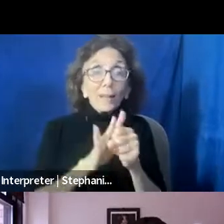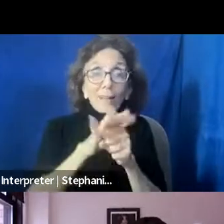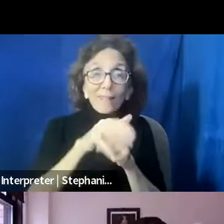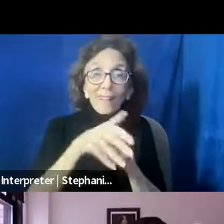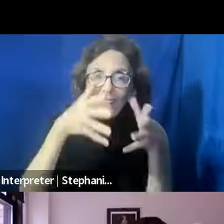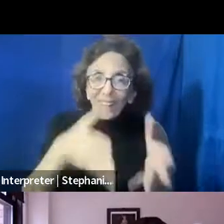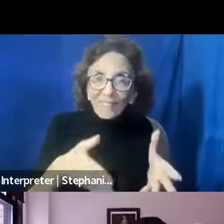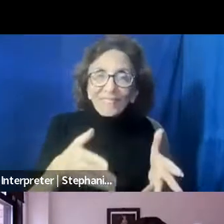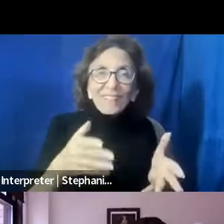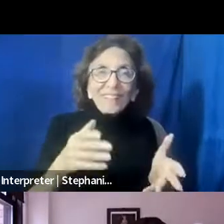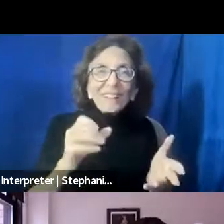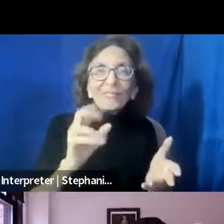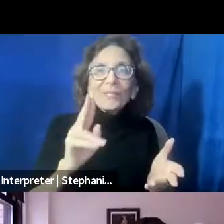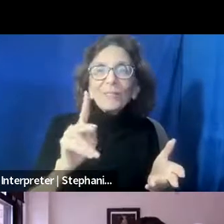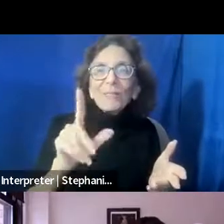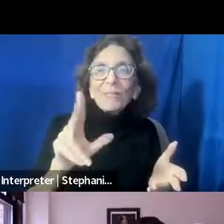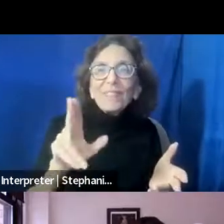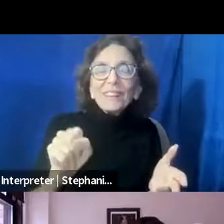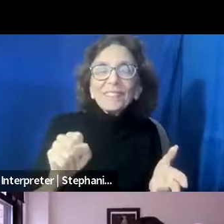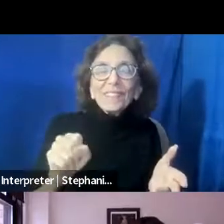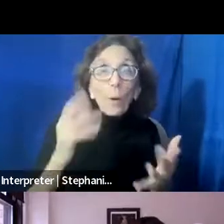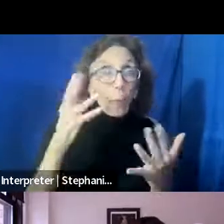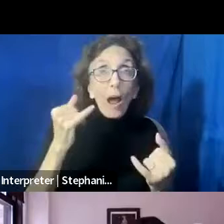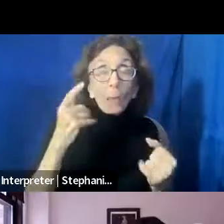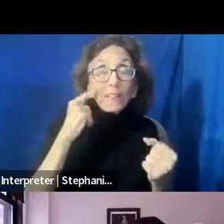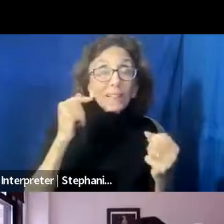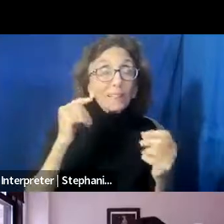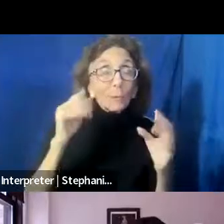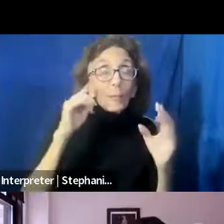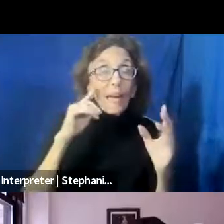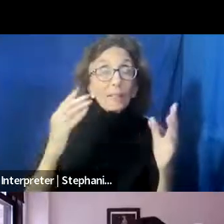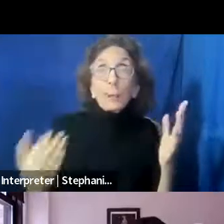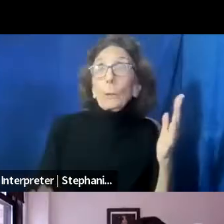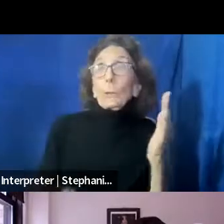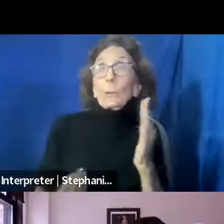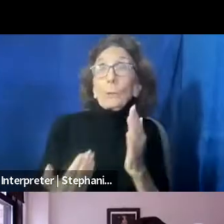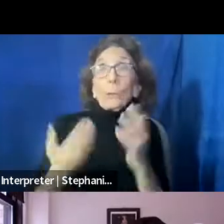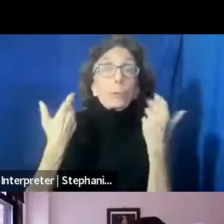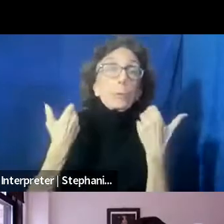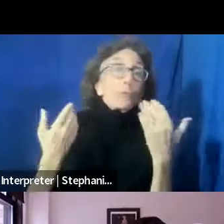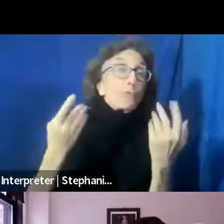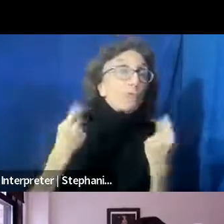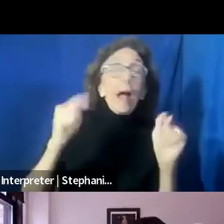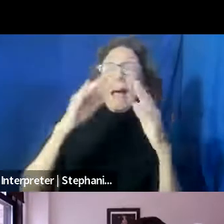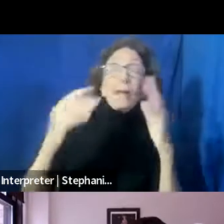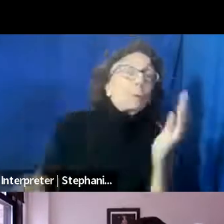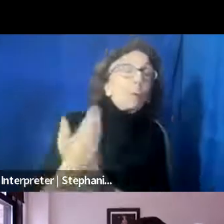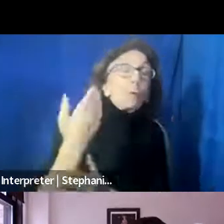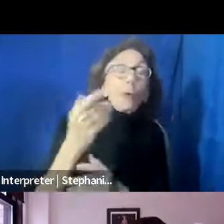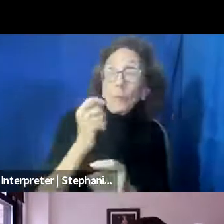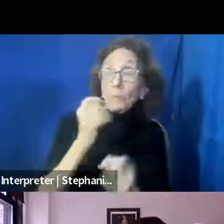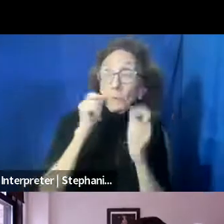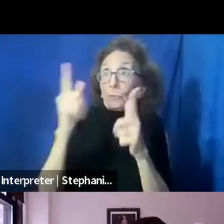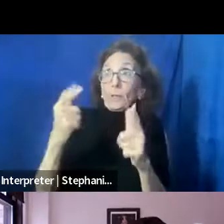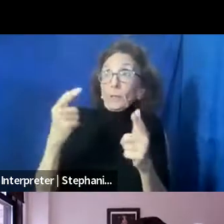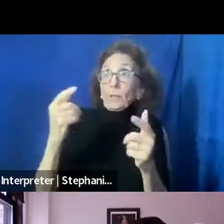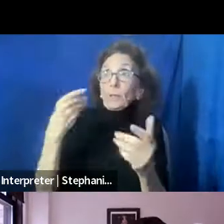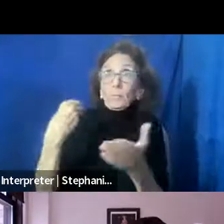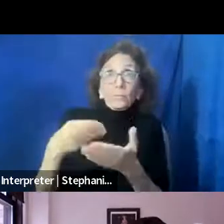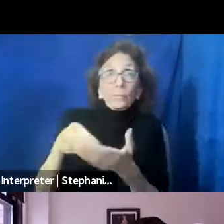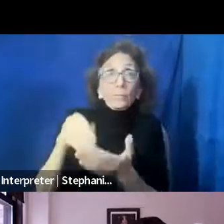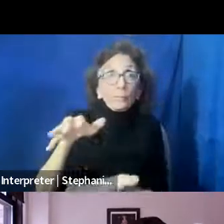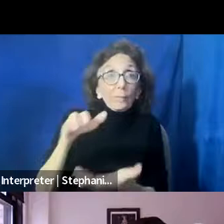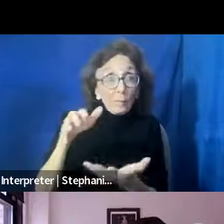which came out of doing things we'd never done before and having no idea if they'd be financially successful, and then having, you know, a nice